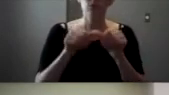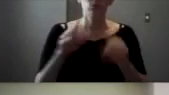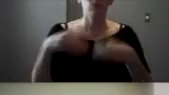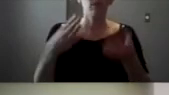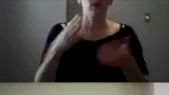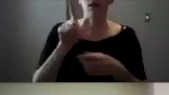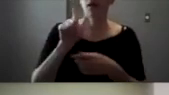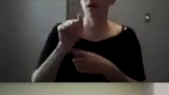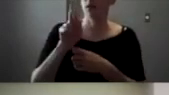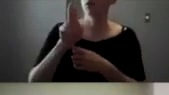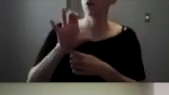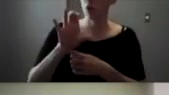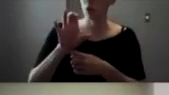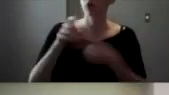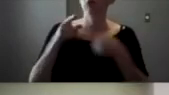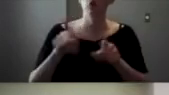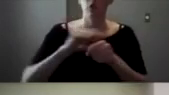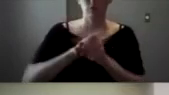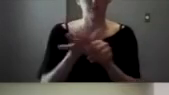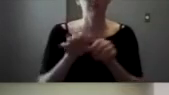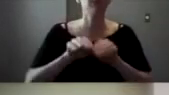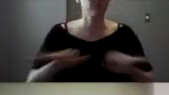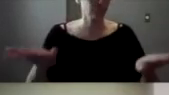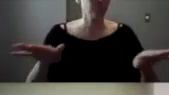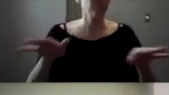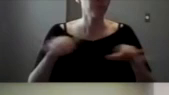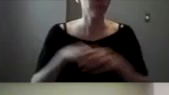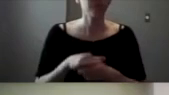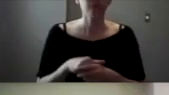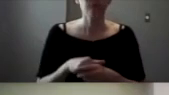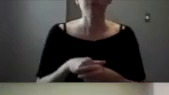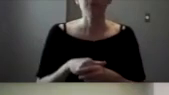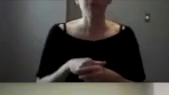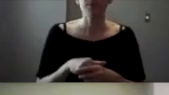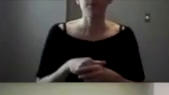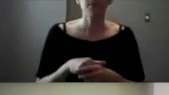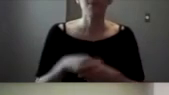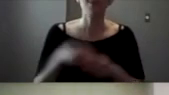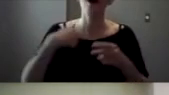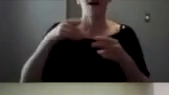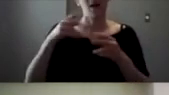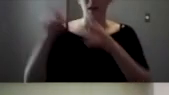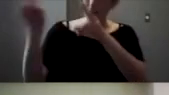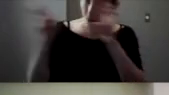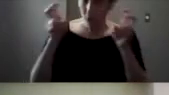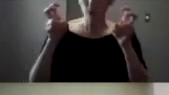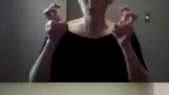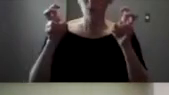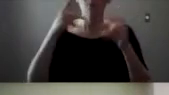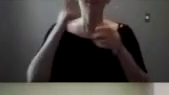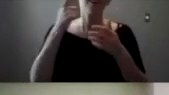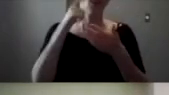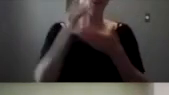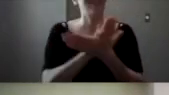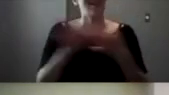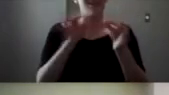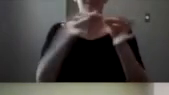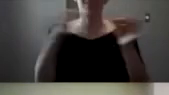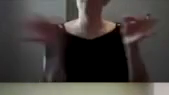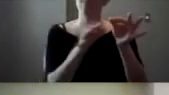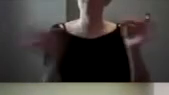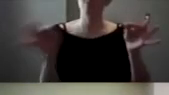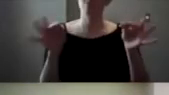services during the time of the public health emergency. And I quoted them just because I thought it was very nicely stated. The ability to